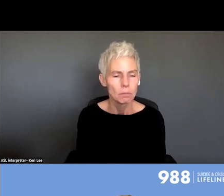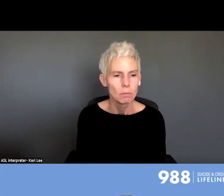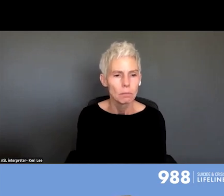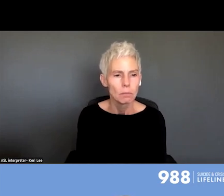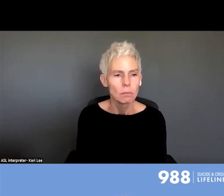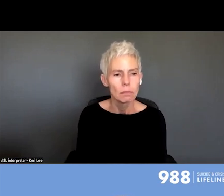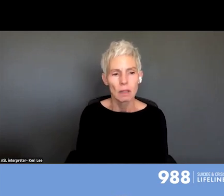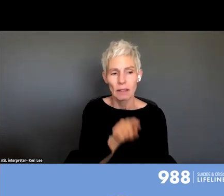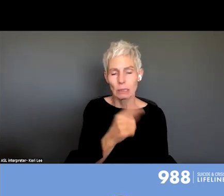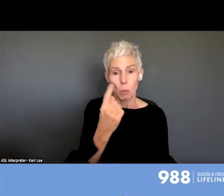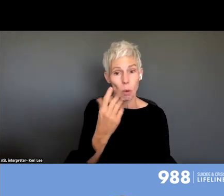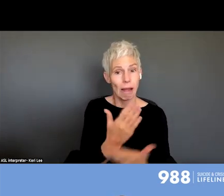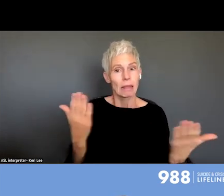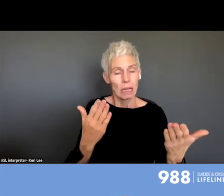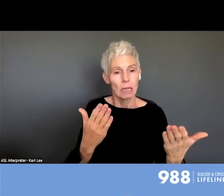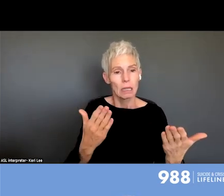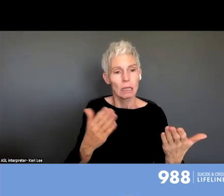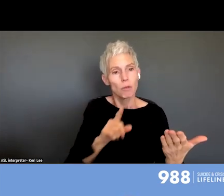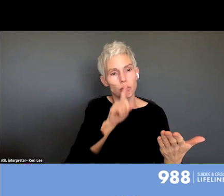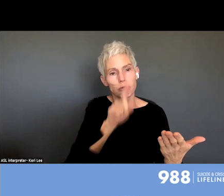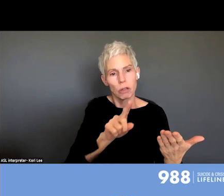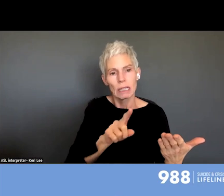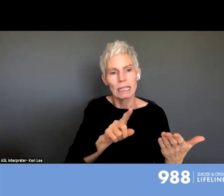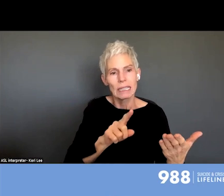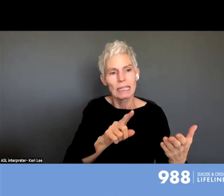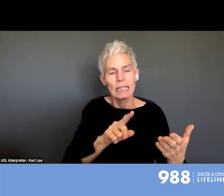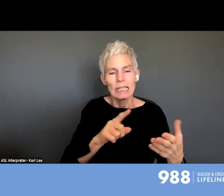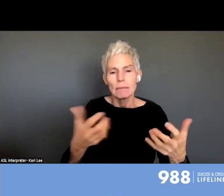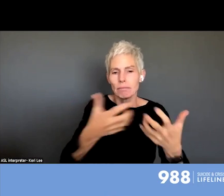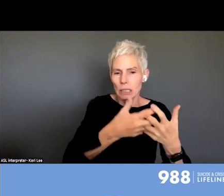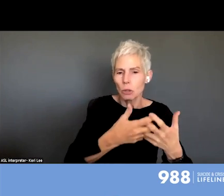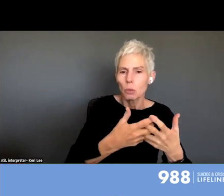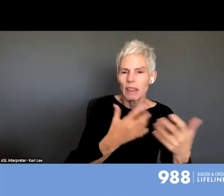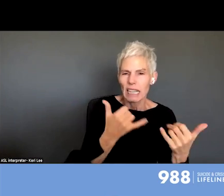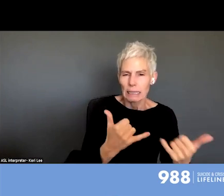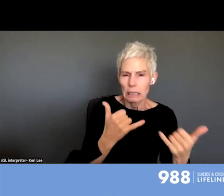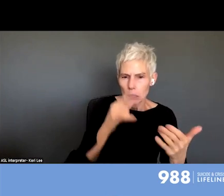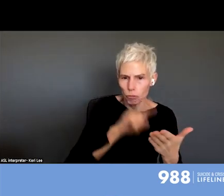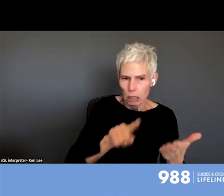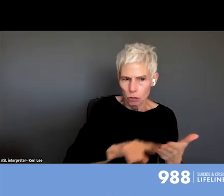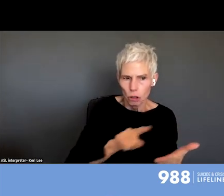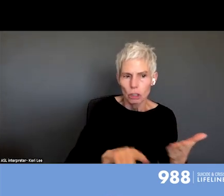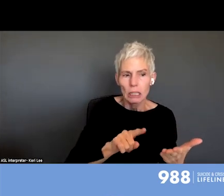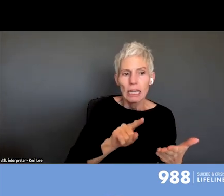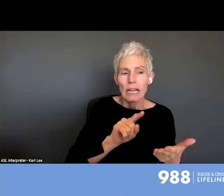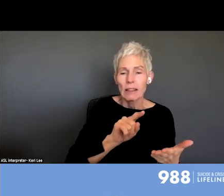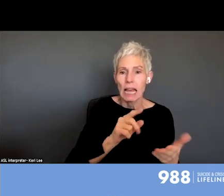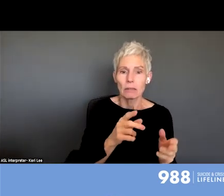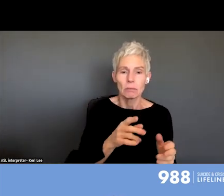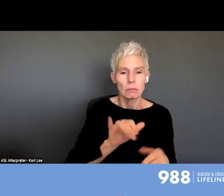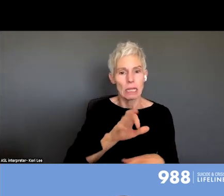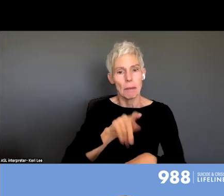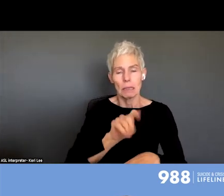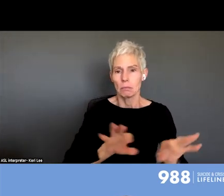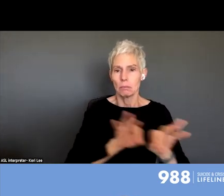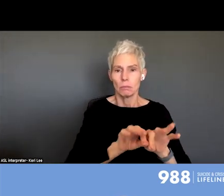And here's one thing that does converge with existing research on imminent risk and emergency service interventions